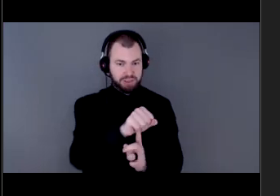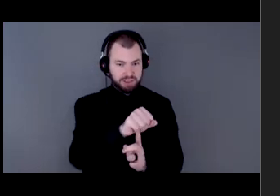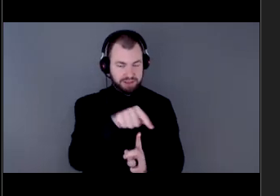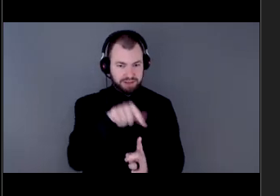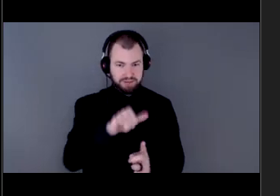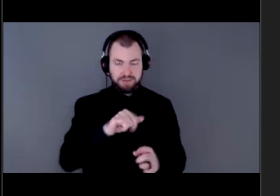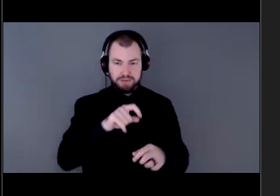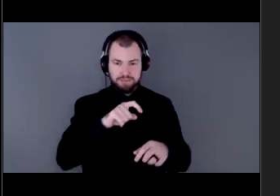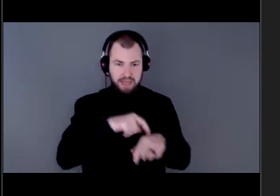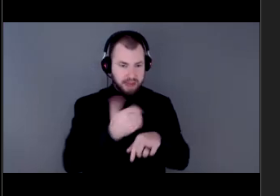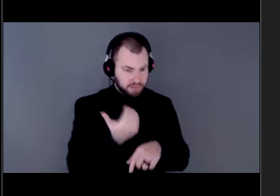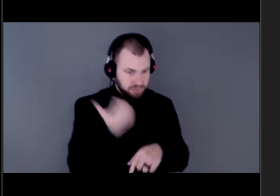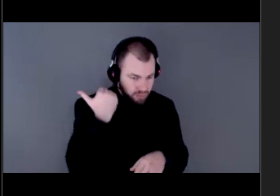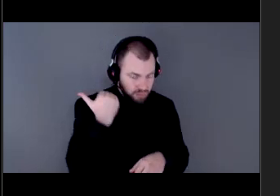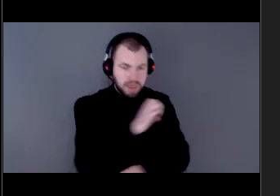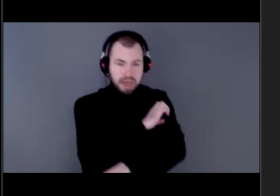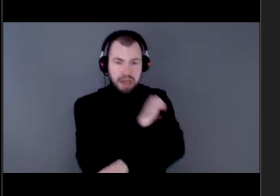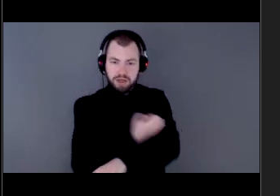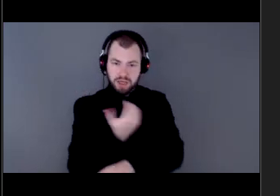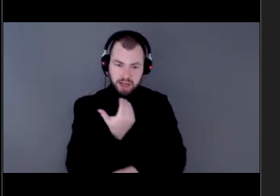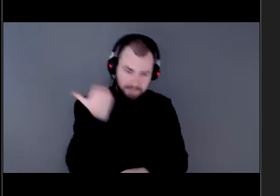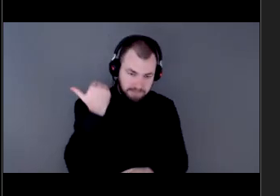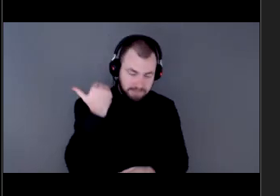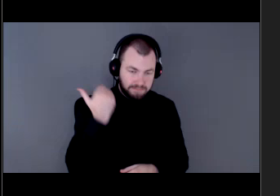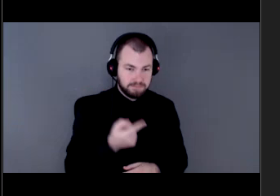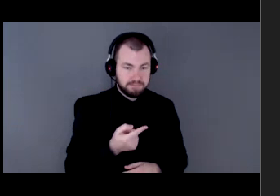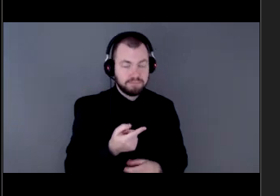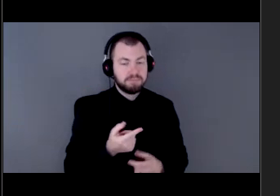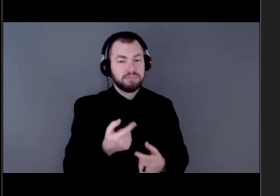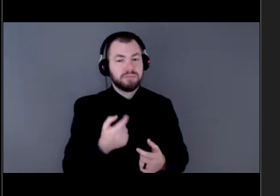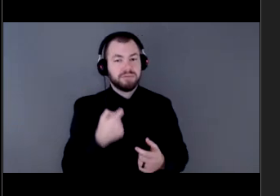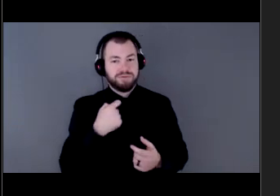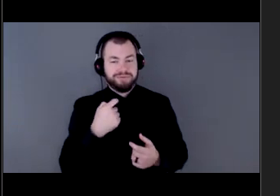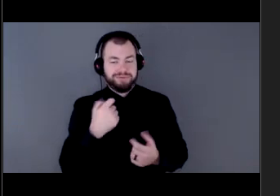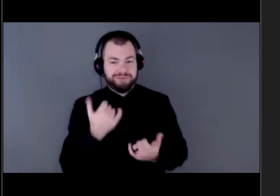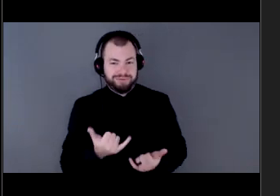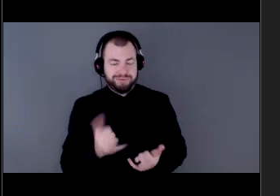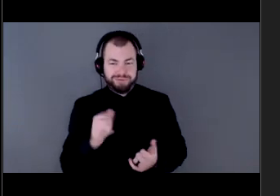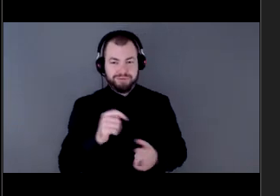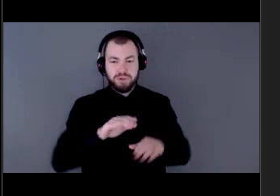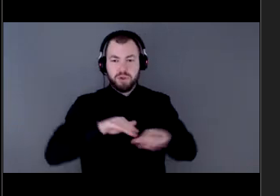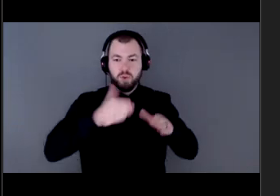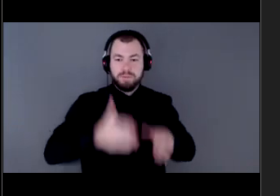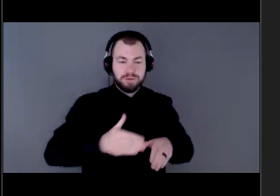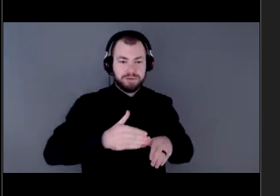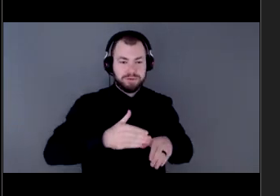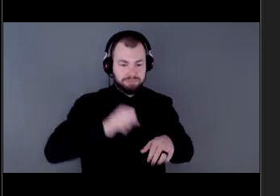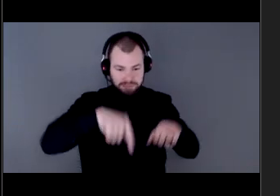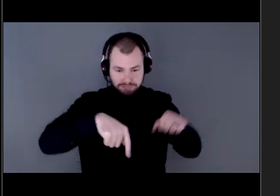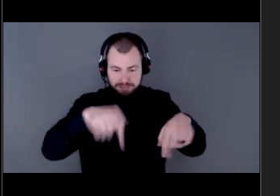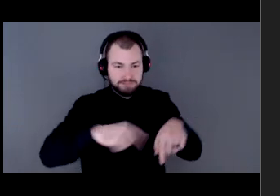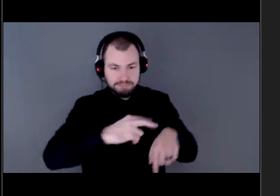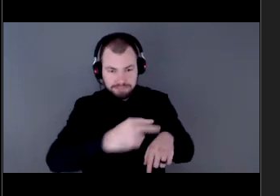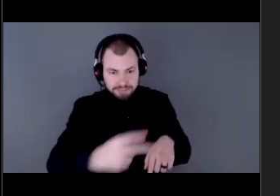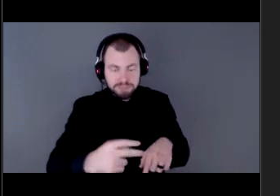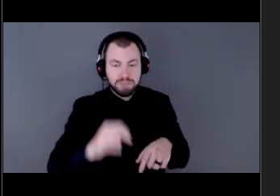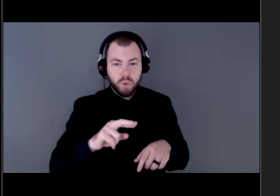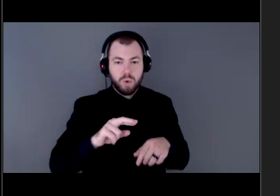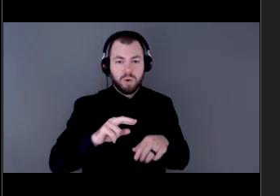energy consumptive. Currently, we just drop some swimmers in the water or tow divers behind the boat, and